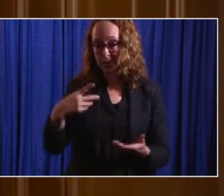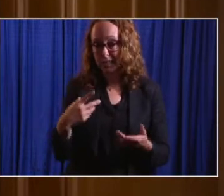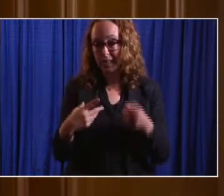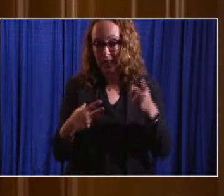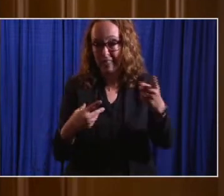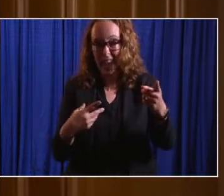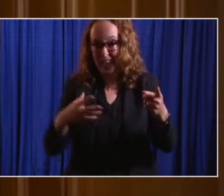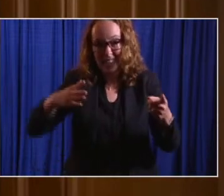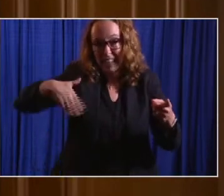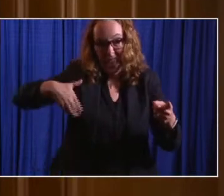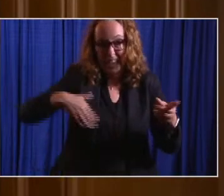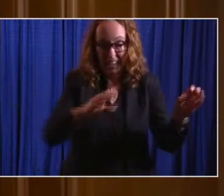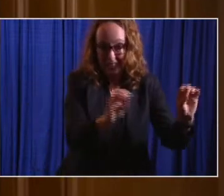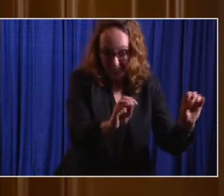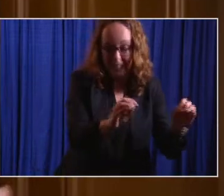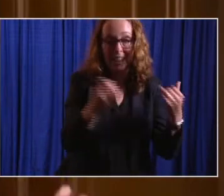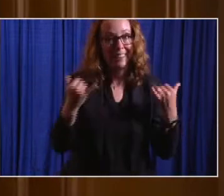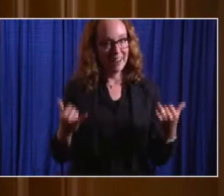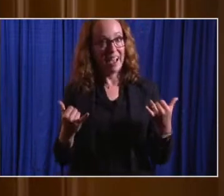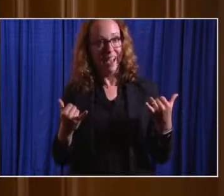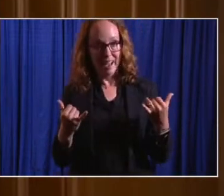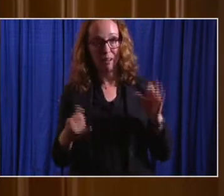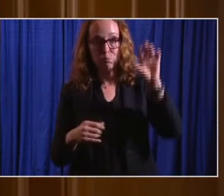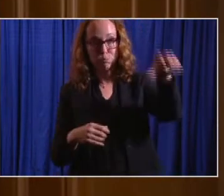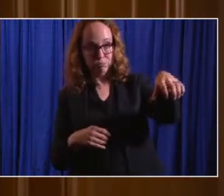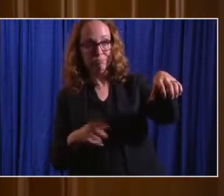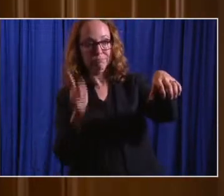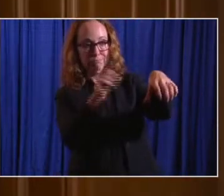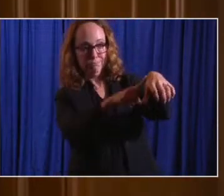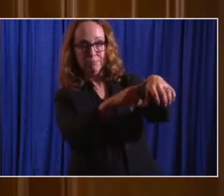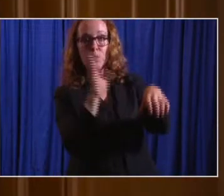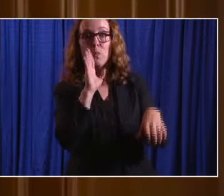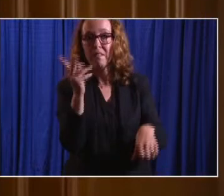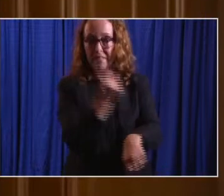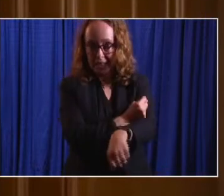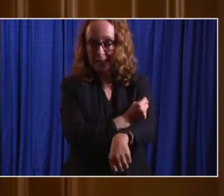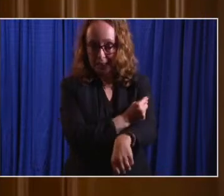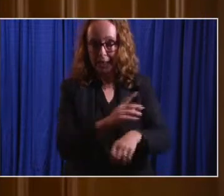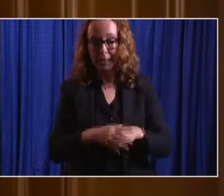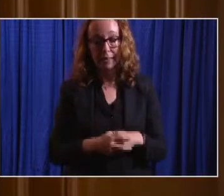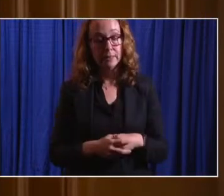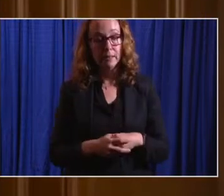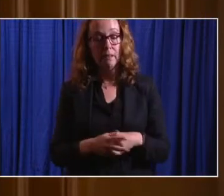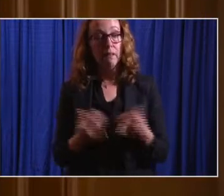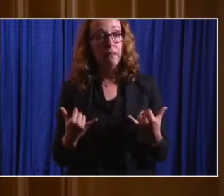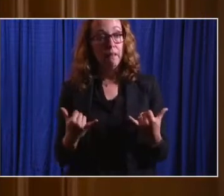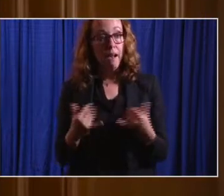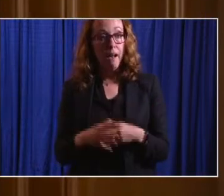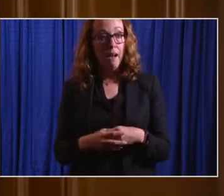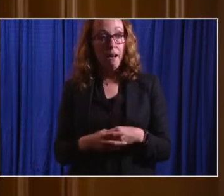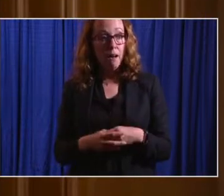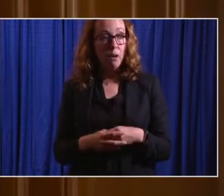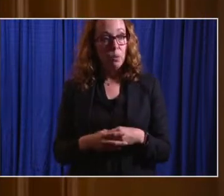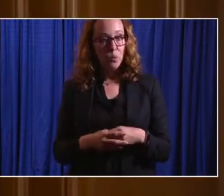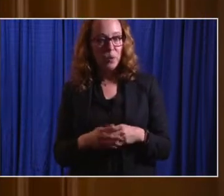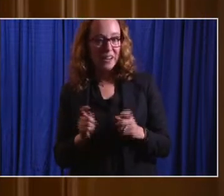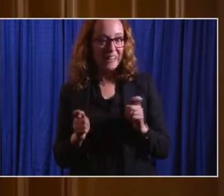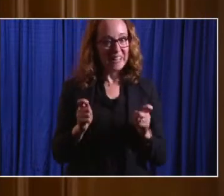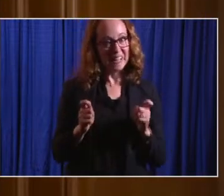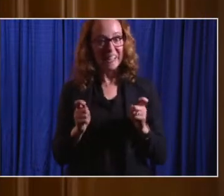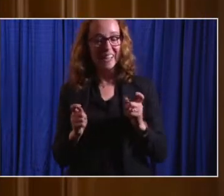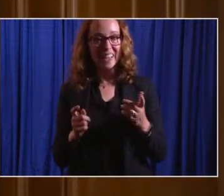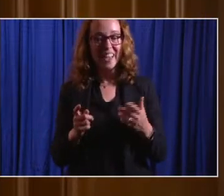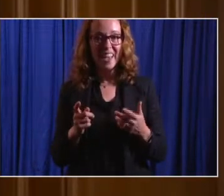only get 50 out a week, and our goal at that point was just to shove it out as quickly as we could. Now we're fine-tuning and getting